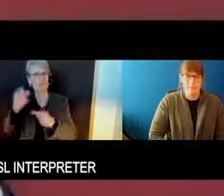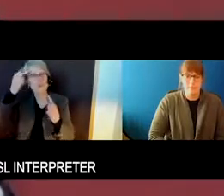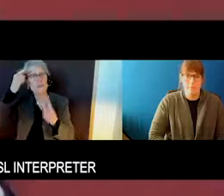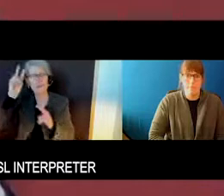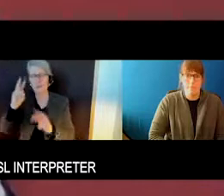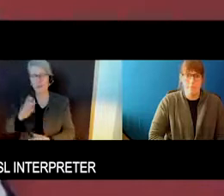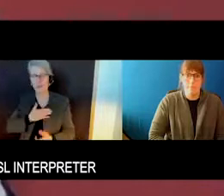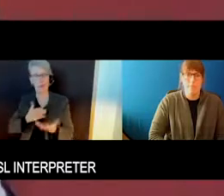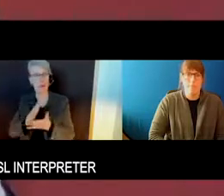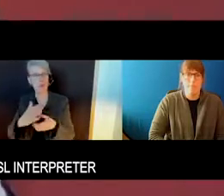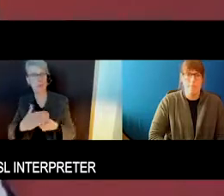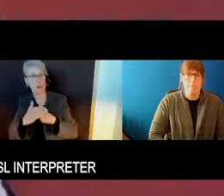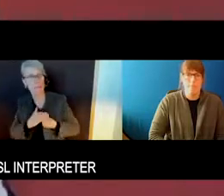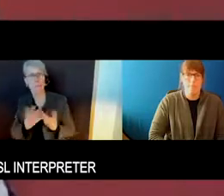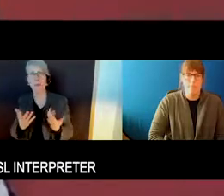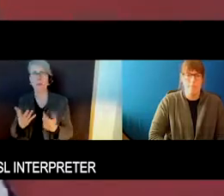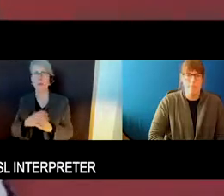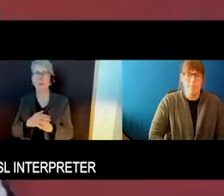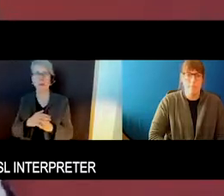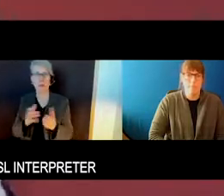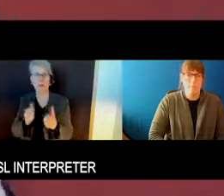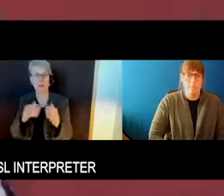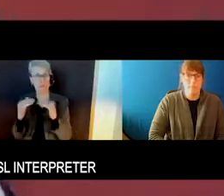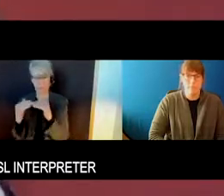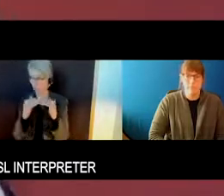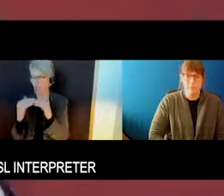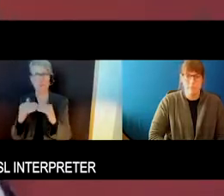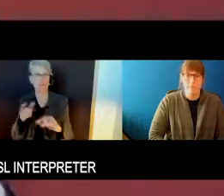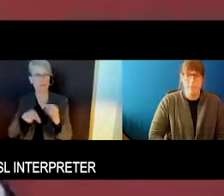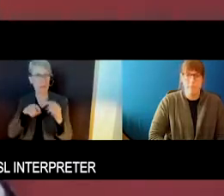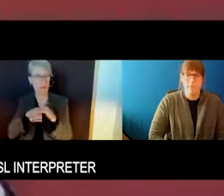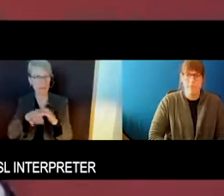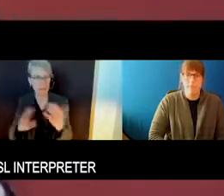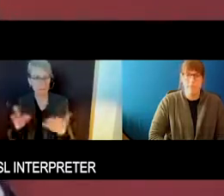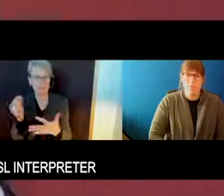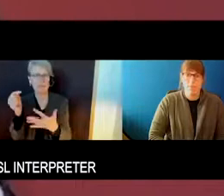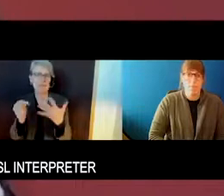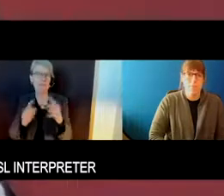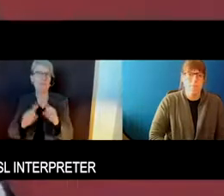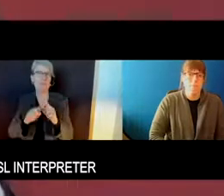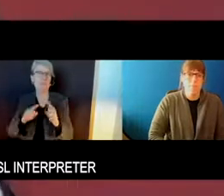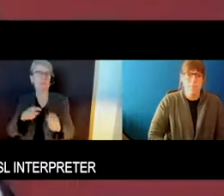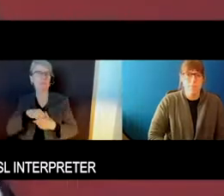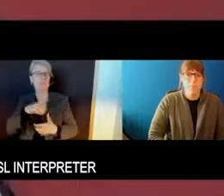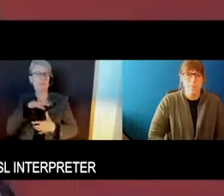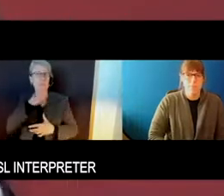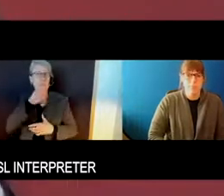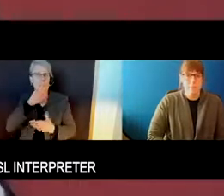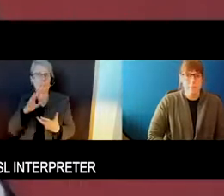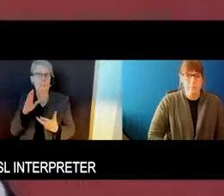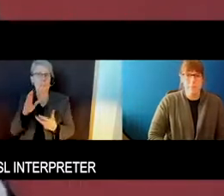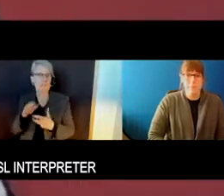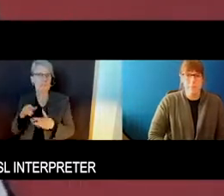misunderstood, when your rights have not been heard, when you are facing challenges to equity, and et cetera, et cetera, et cetera,